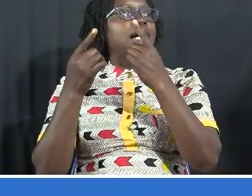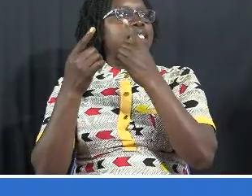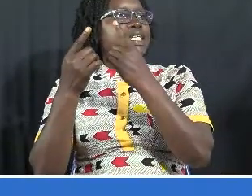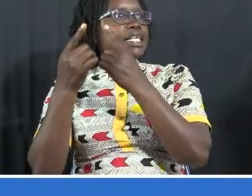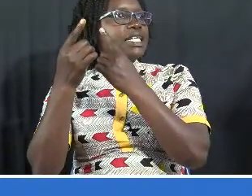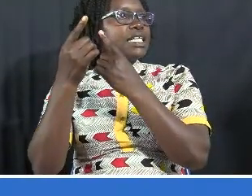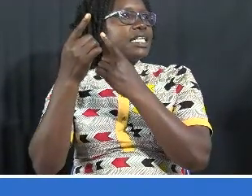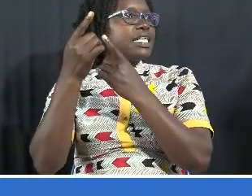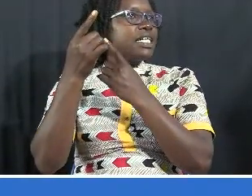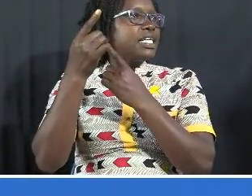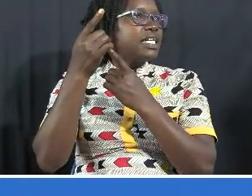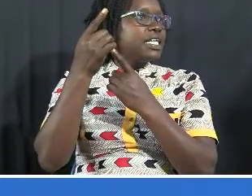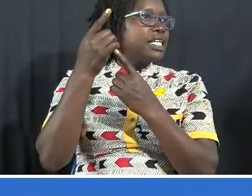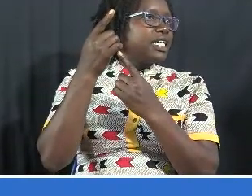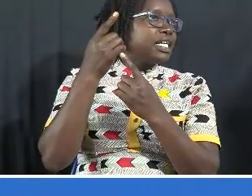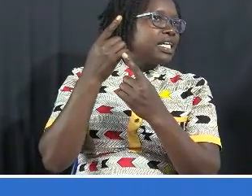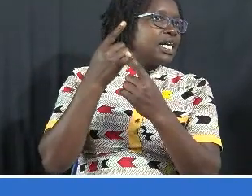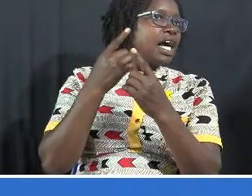yuaja,